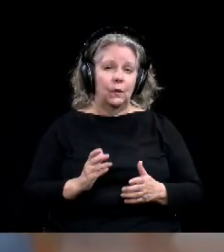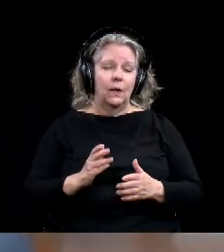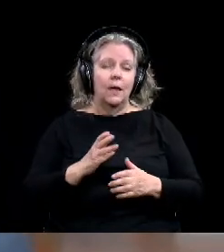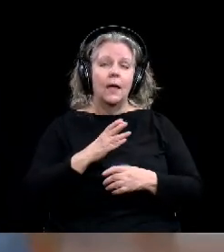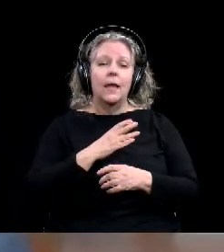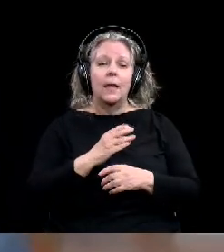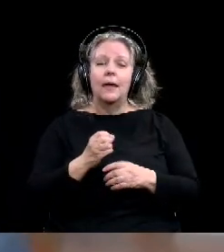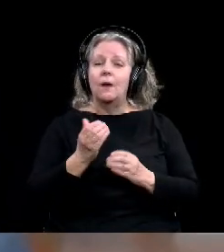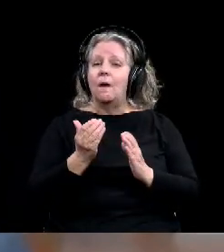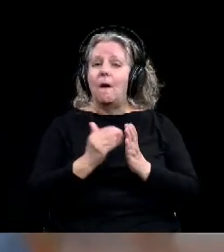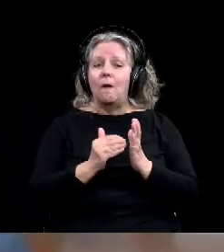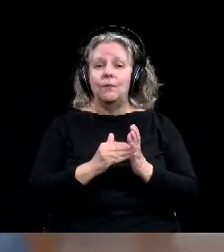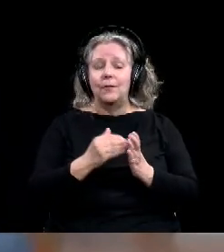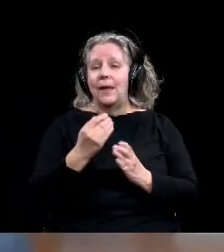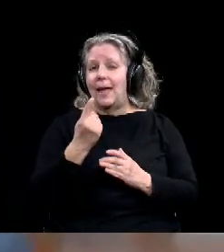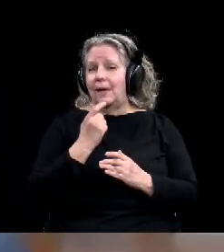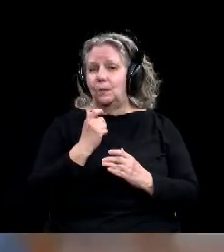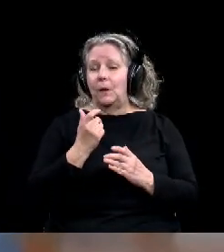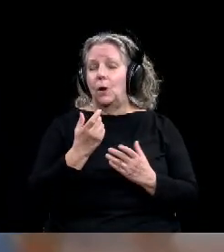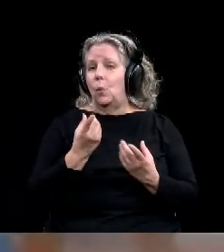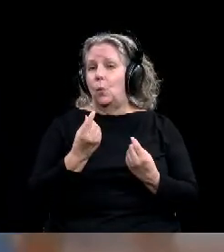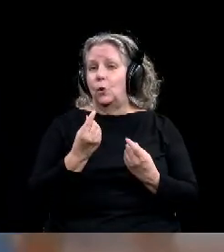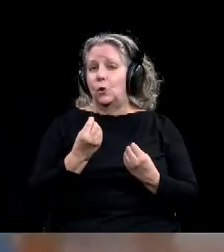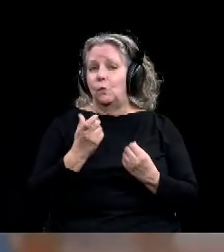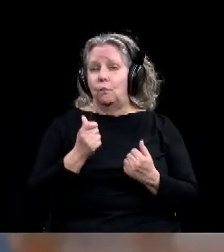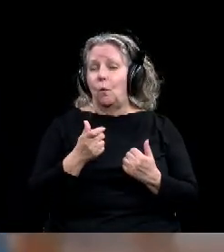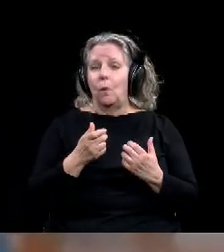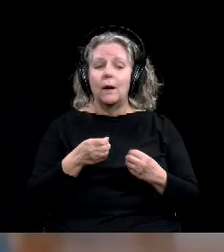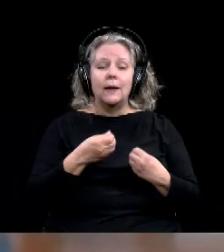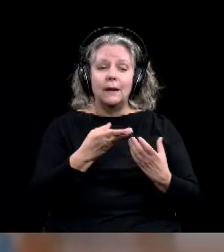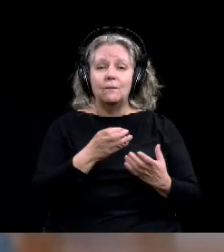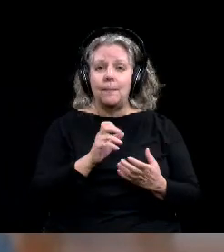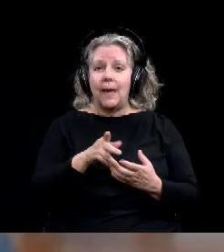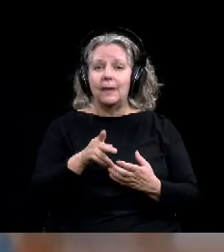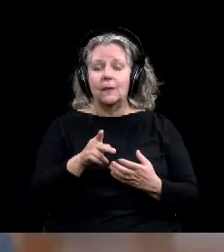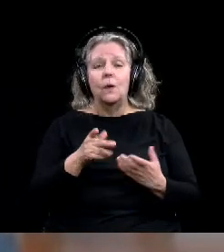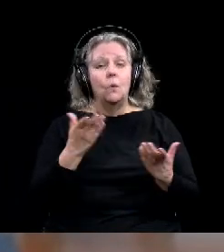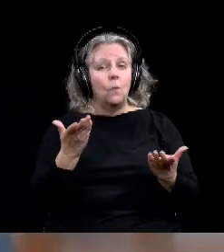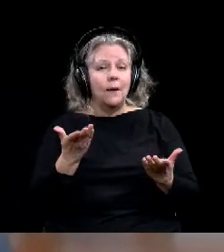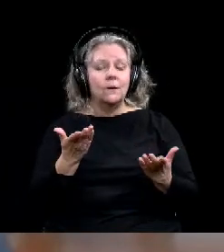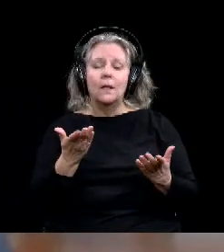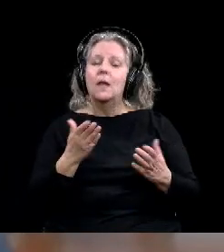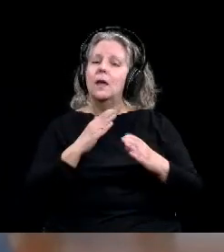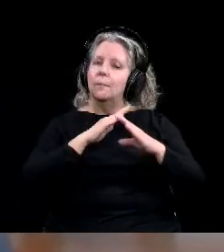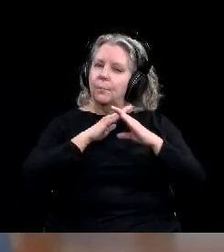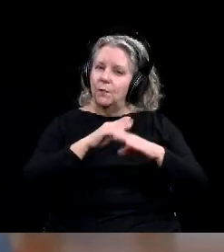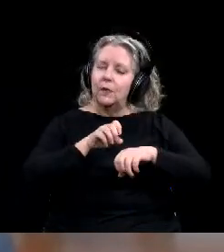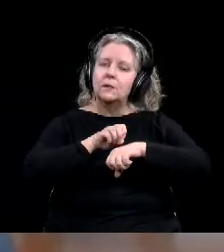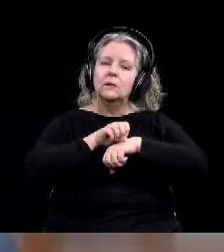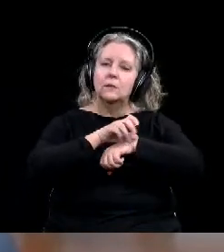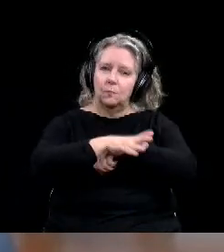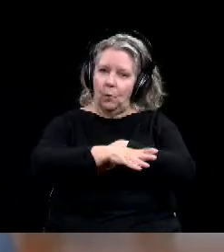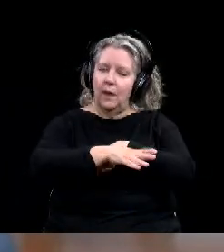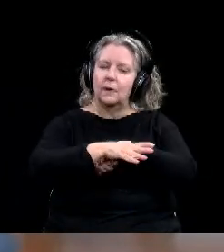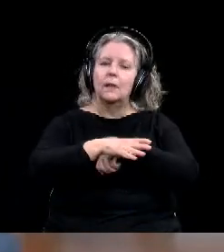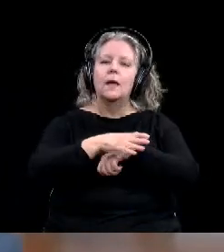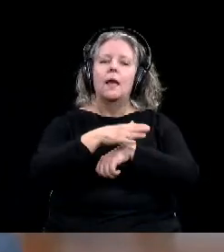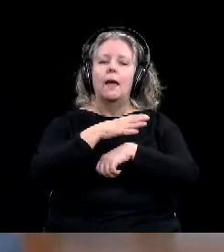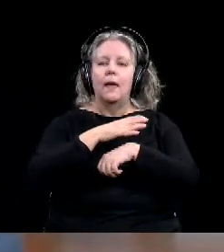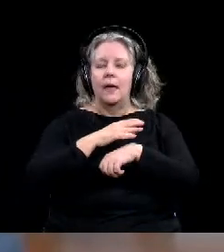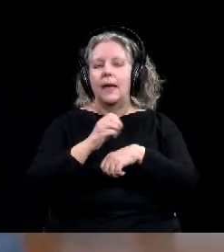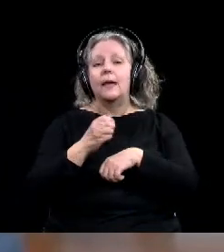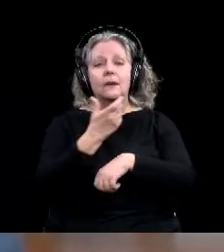to stop the spread of the virus and to be vaccinated when given the opportunity to do so. It's going to take some time to vaccinate all